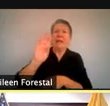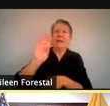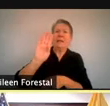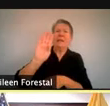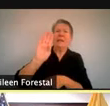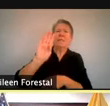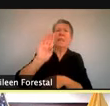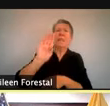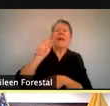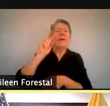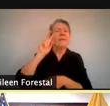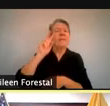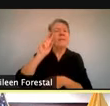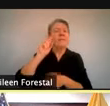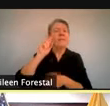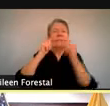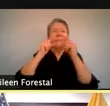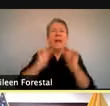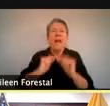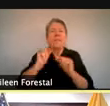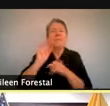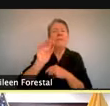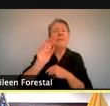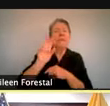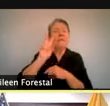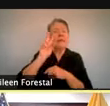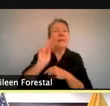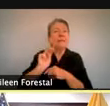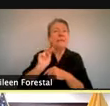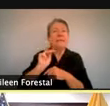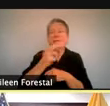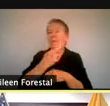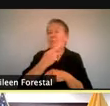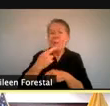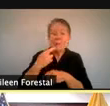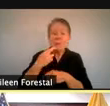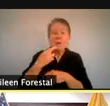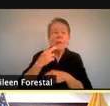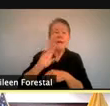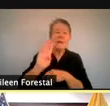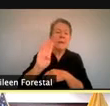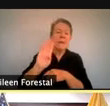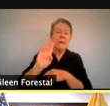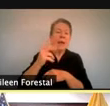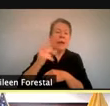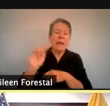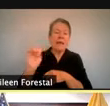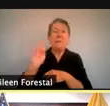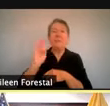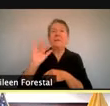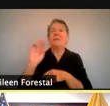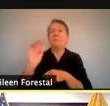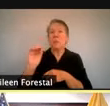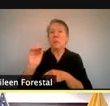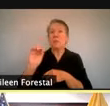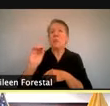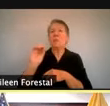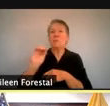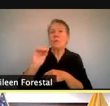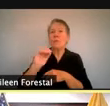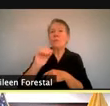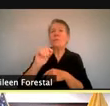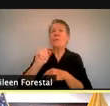by the husband and wife duo, and you see them right there, of V and Rosa True. Since its opening